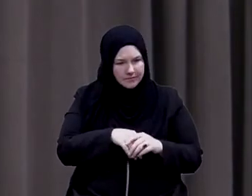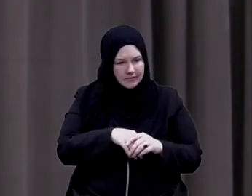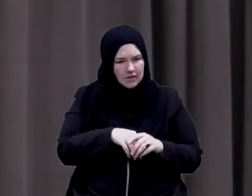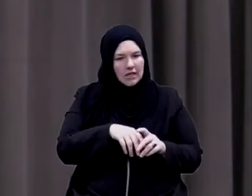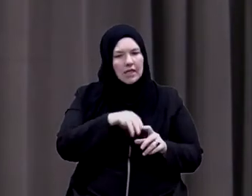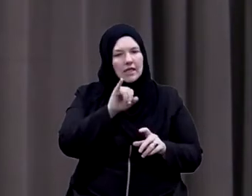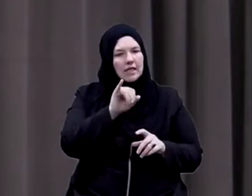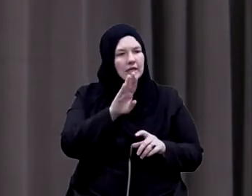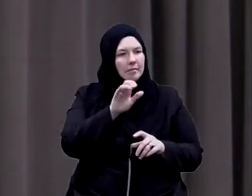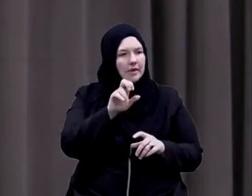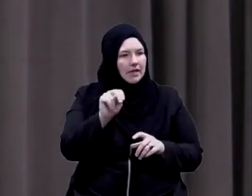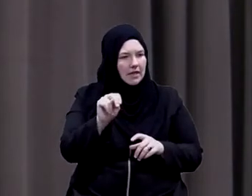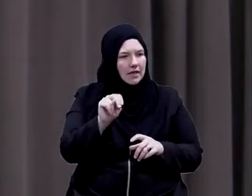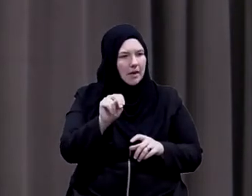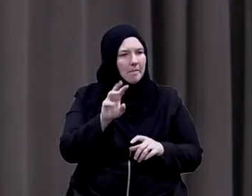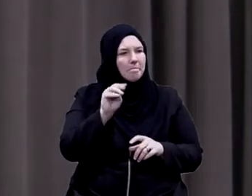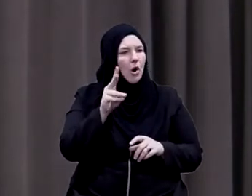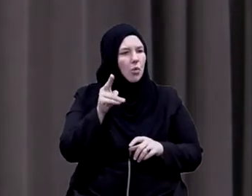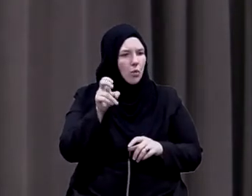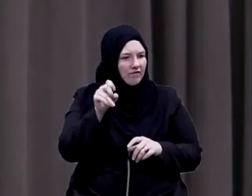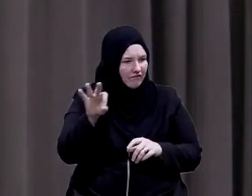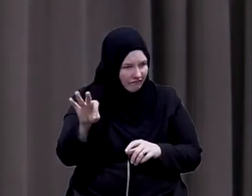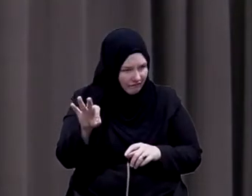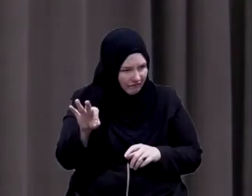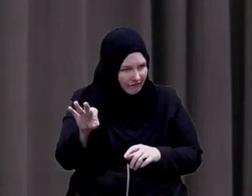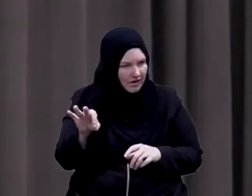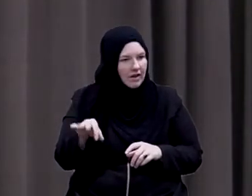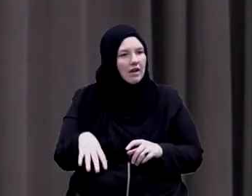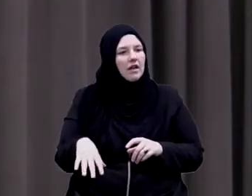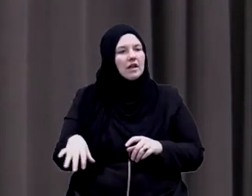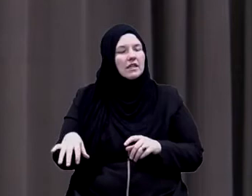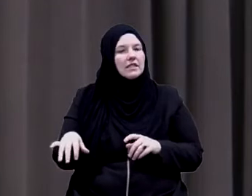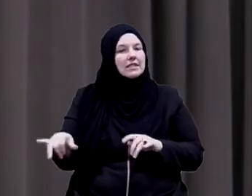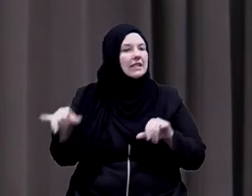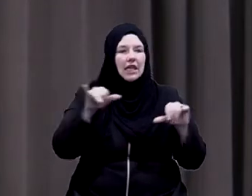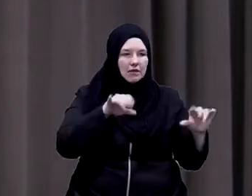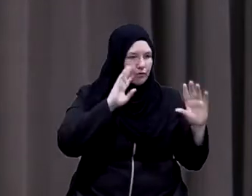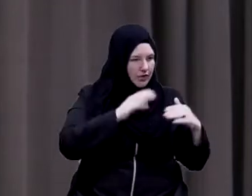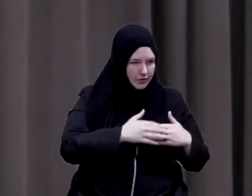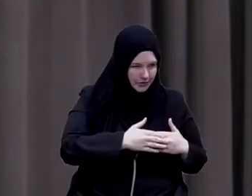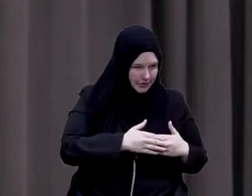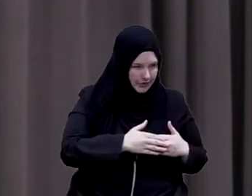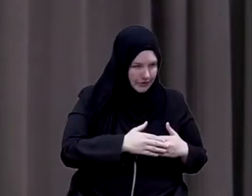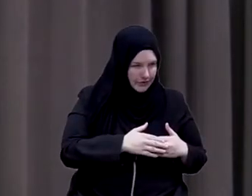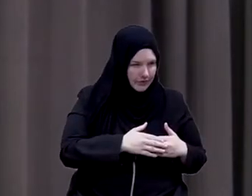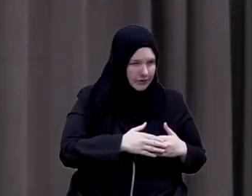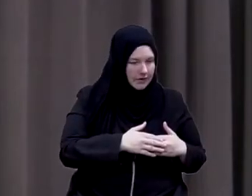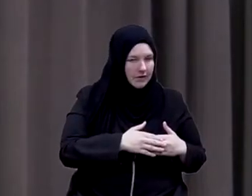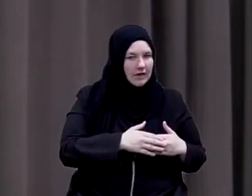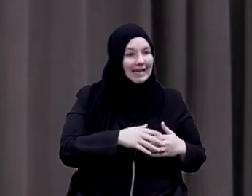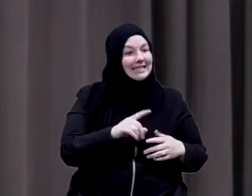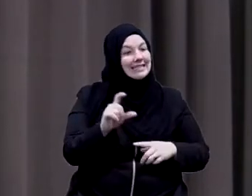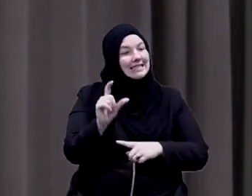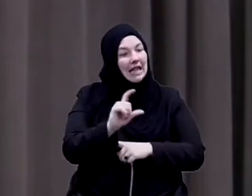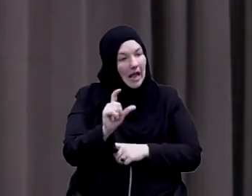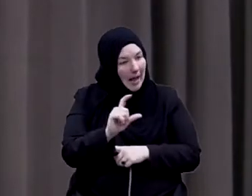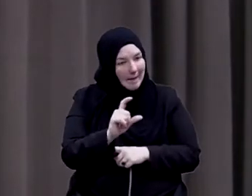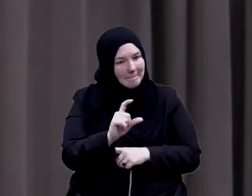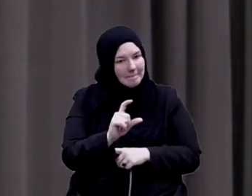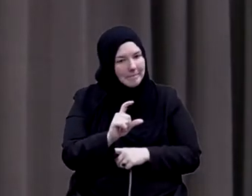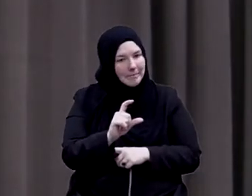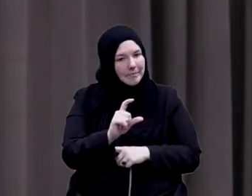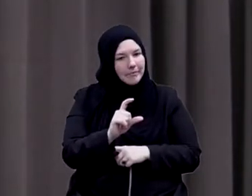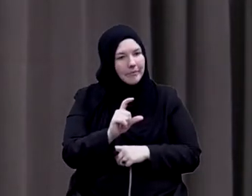Ma'ruf and Nahi anil Munkar as it is about prayer. Islam is as